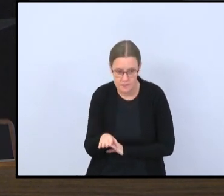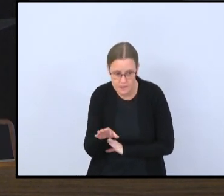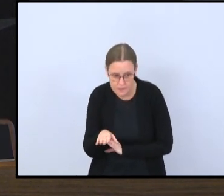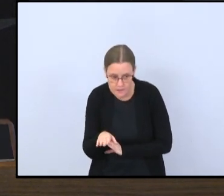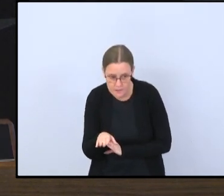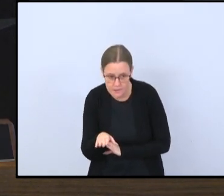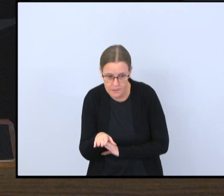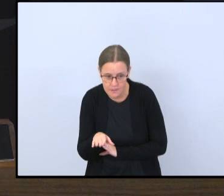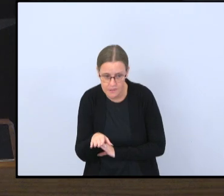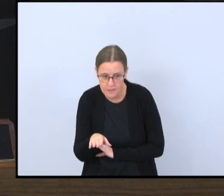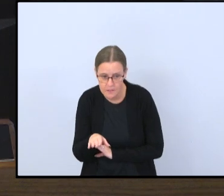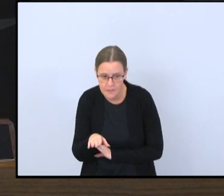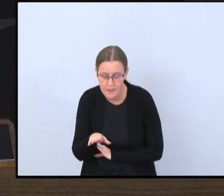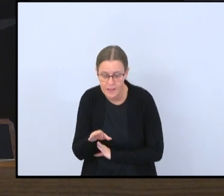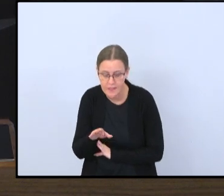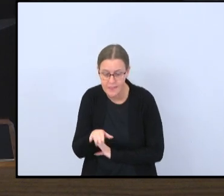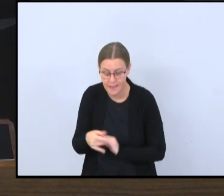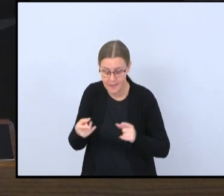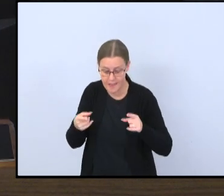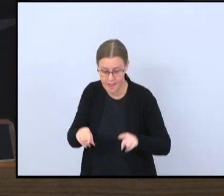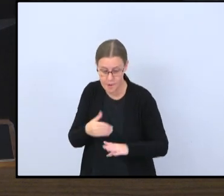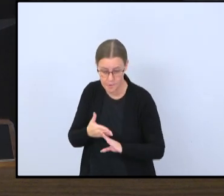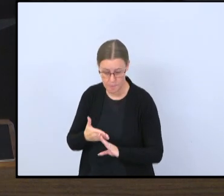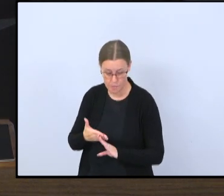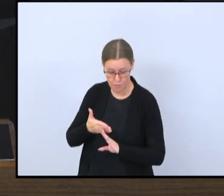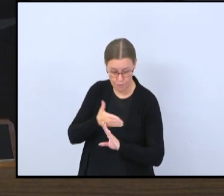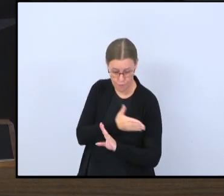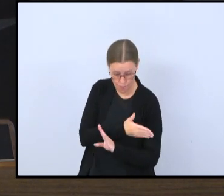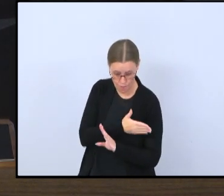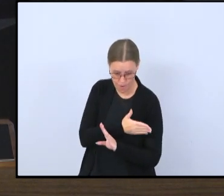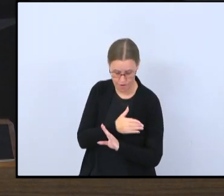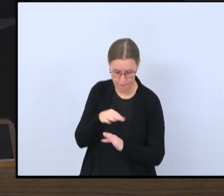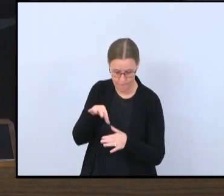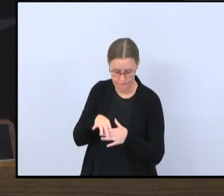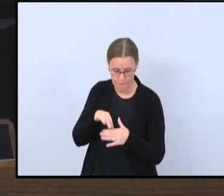the full vote for vouchers to go through.